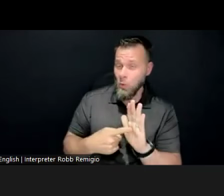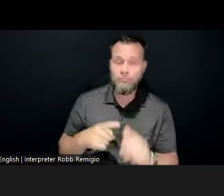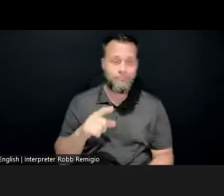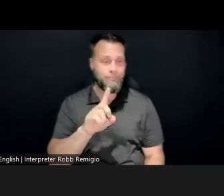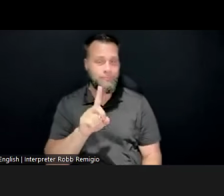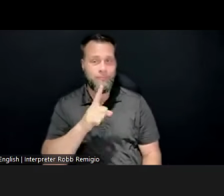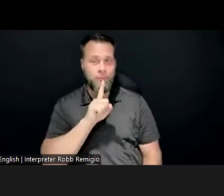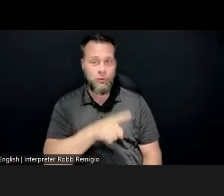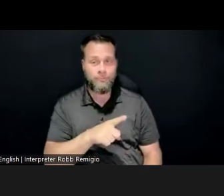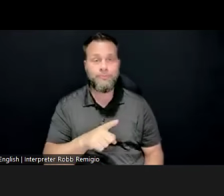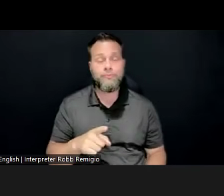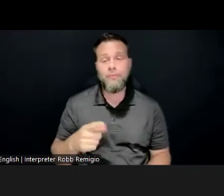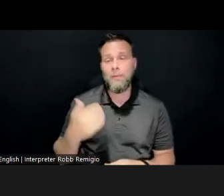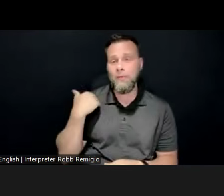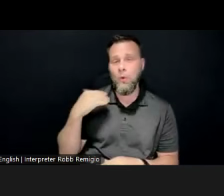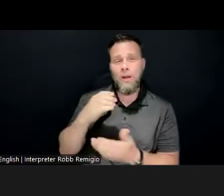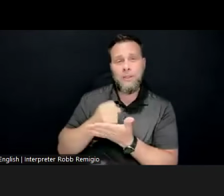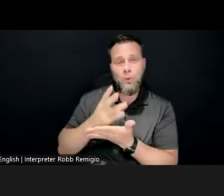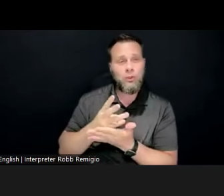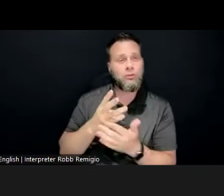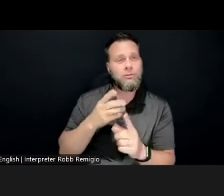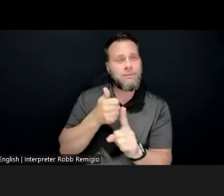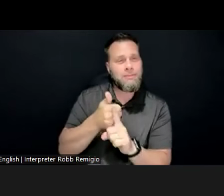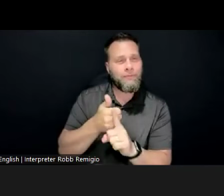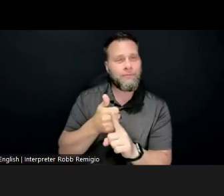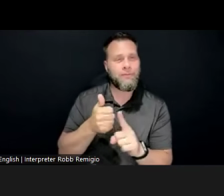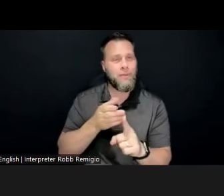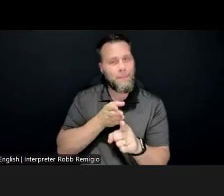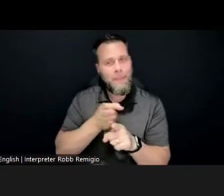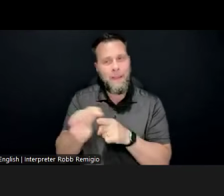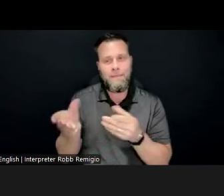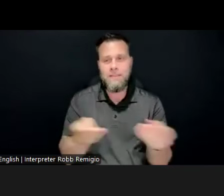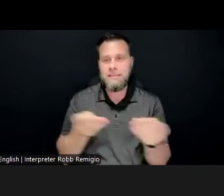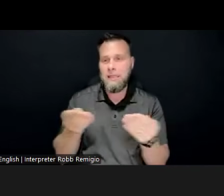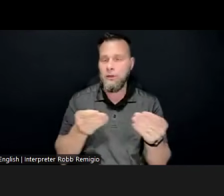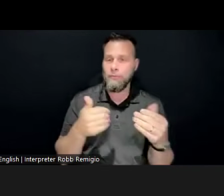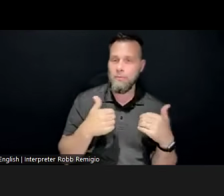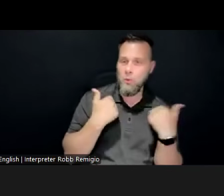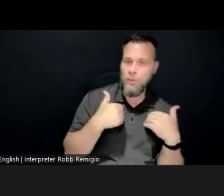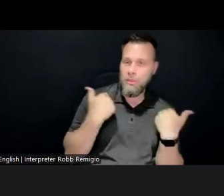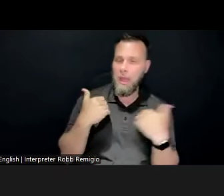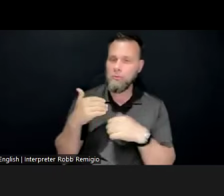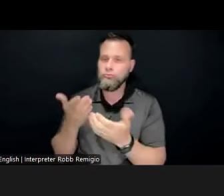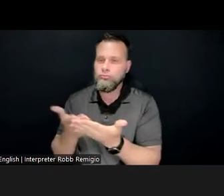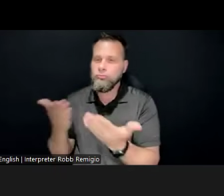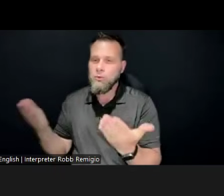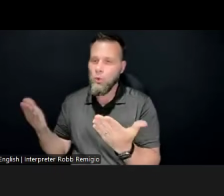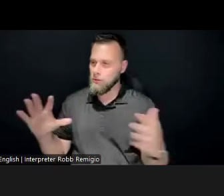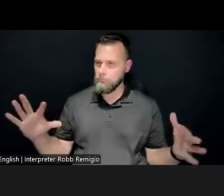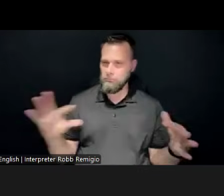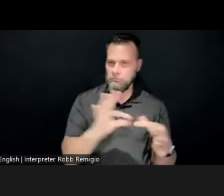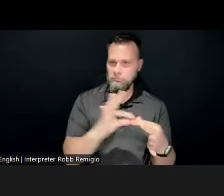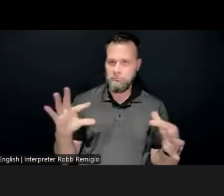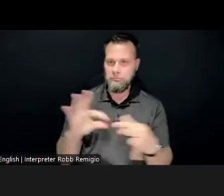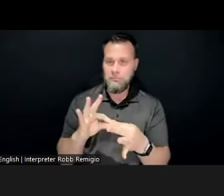earlier with caseworkers being the main facilitator between youth and resources. So it's highly dependent on the